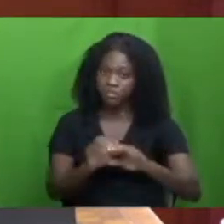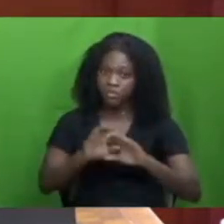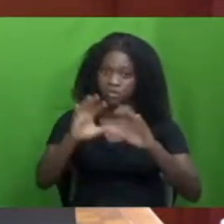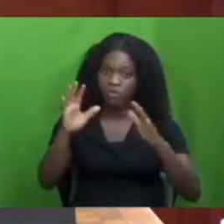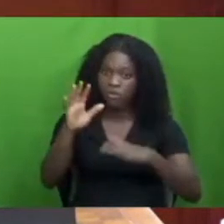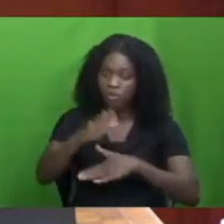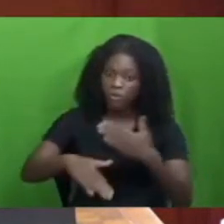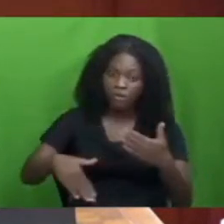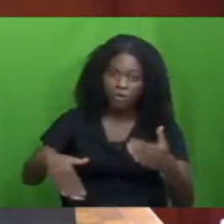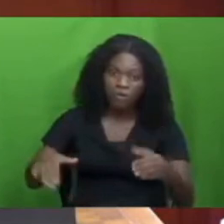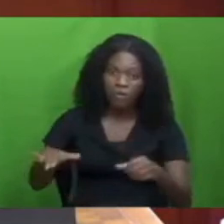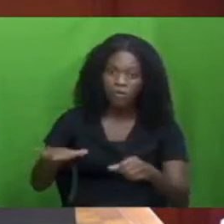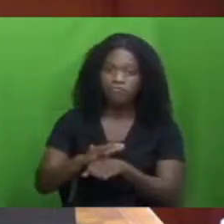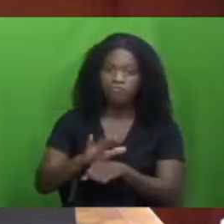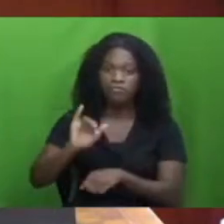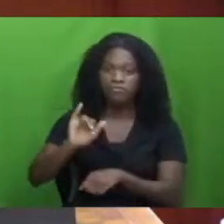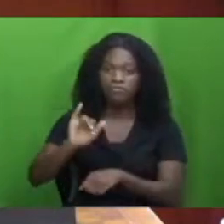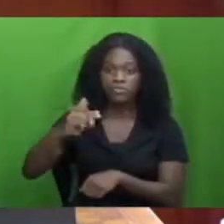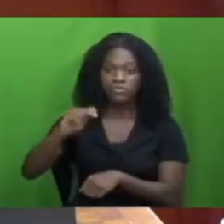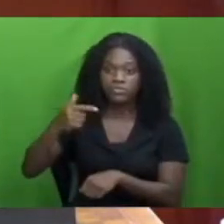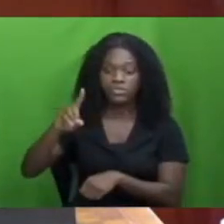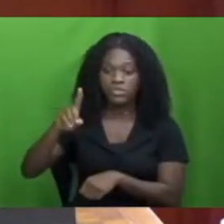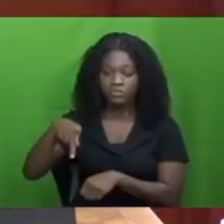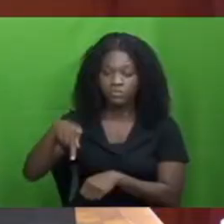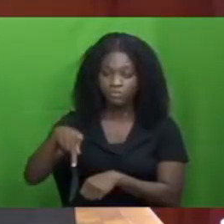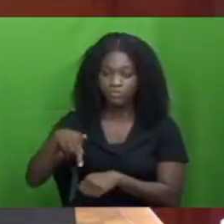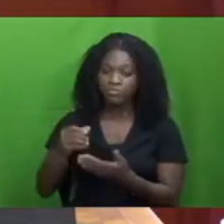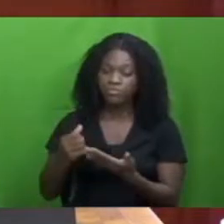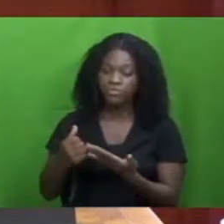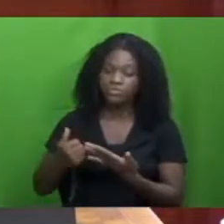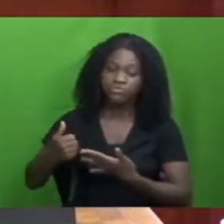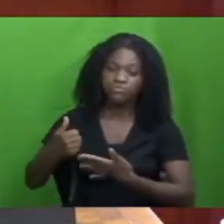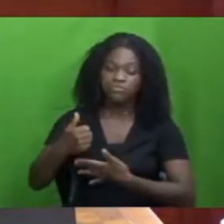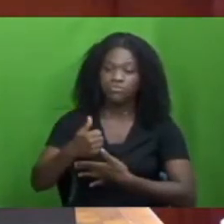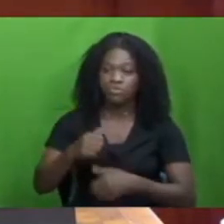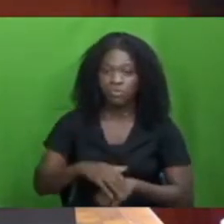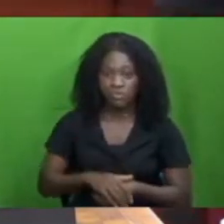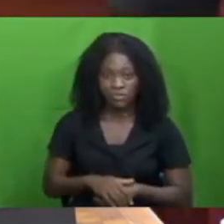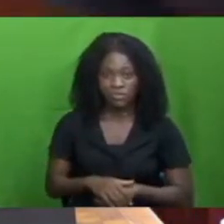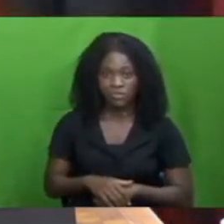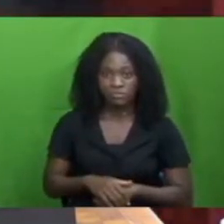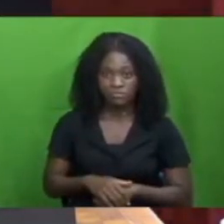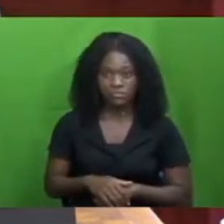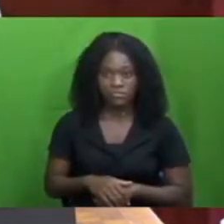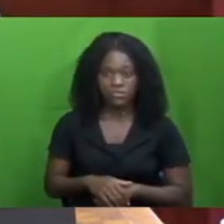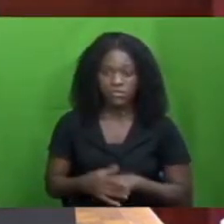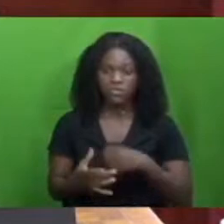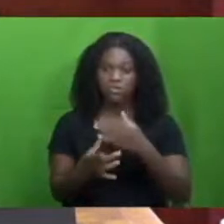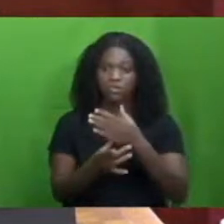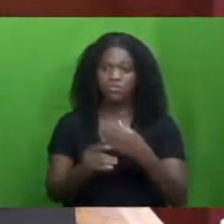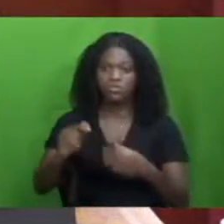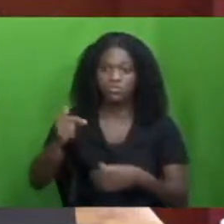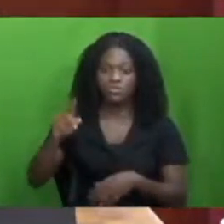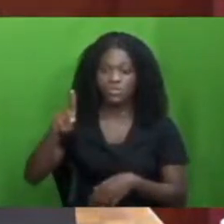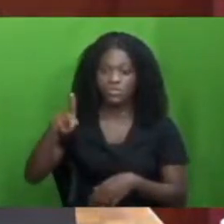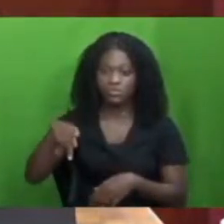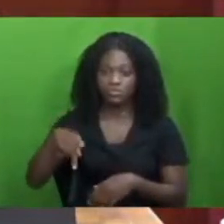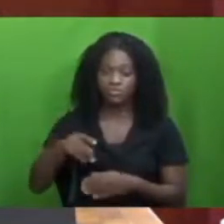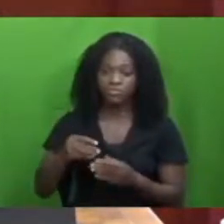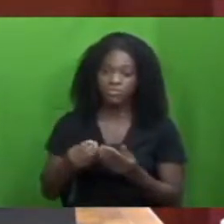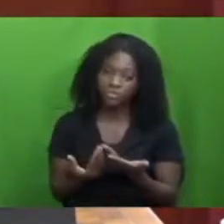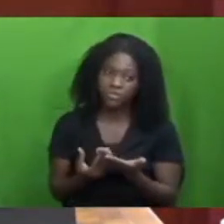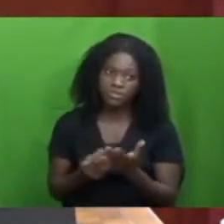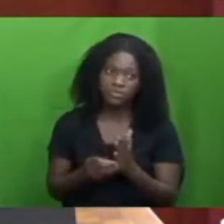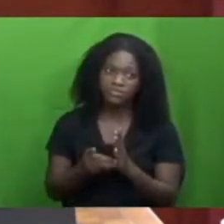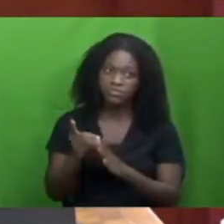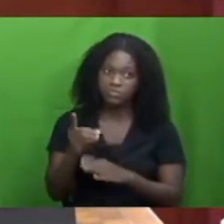of 1.5% down from 2.8%, non-oil revenue GDP growth rate of 1.5%